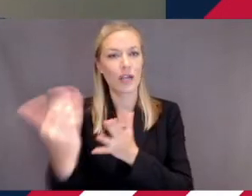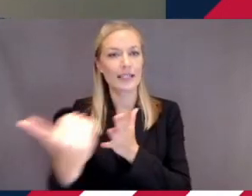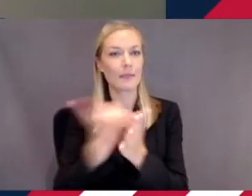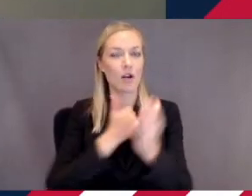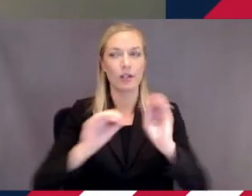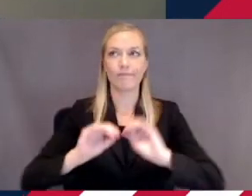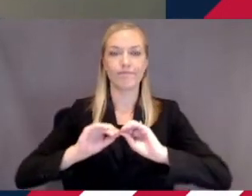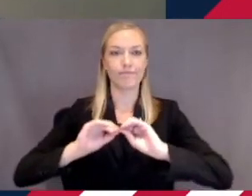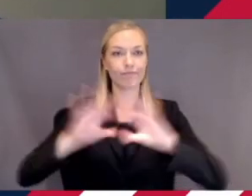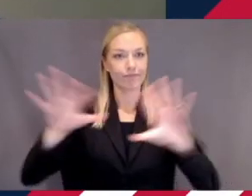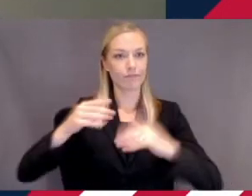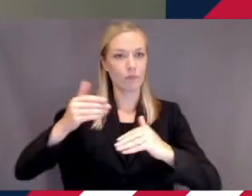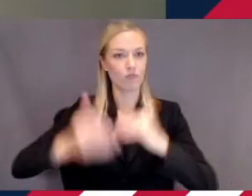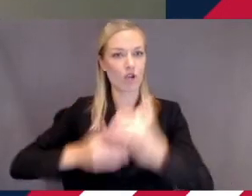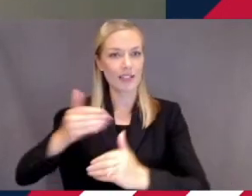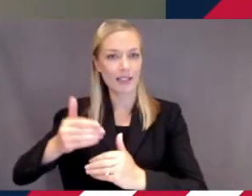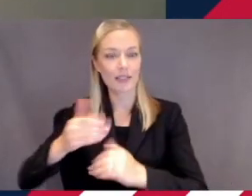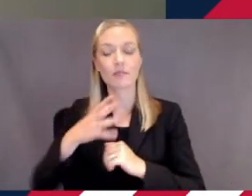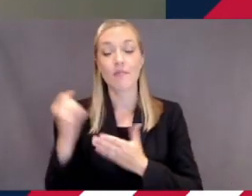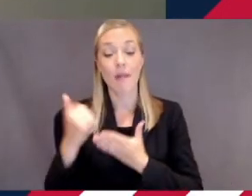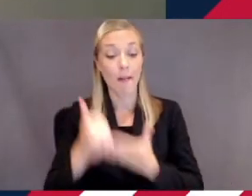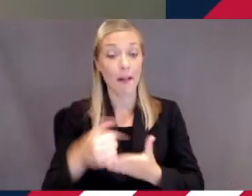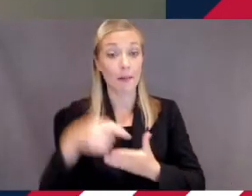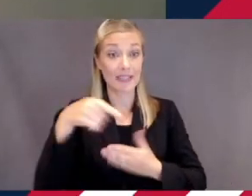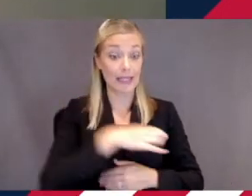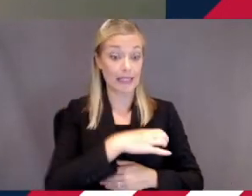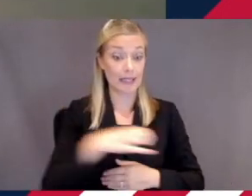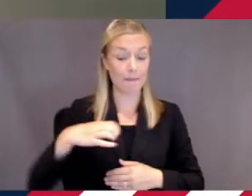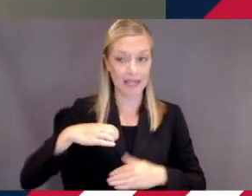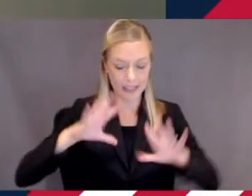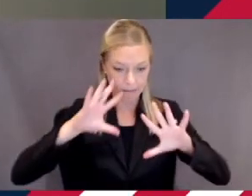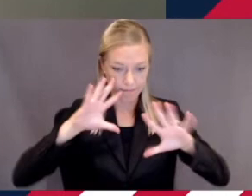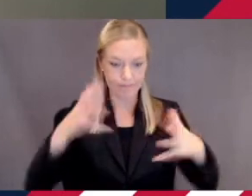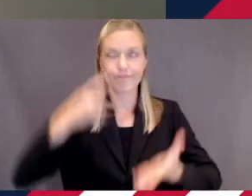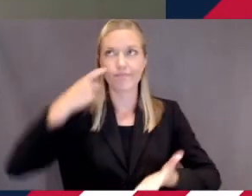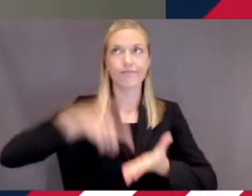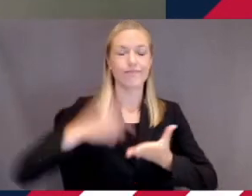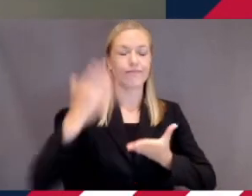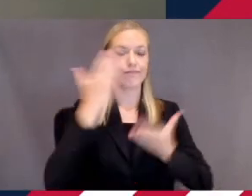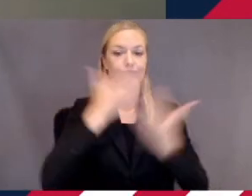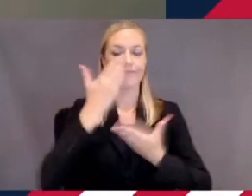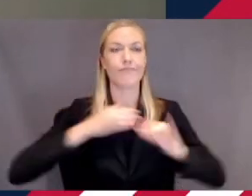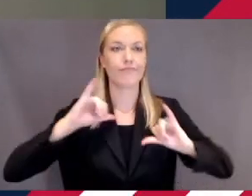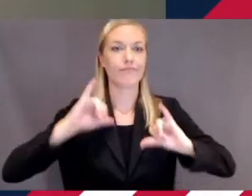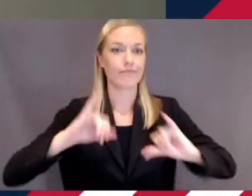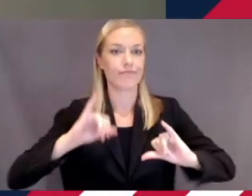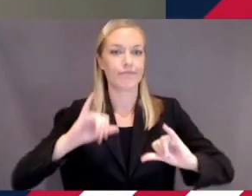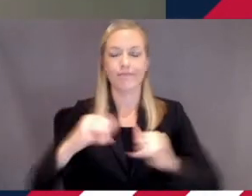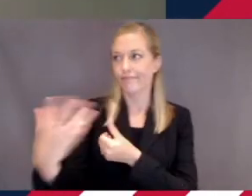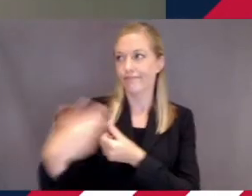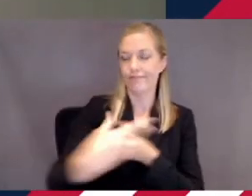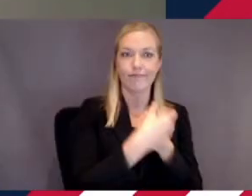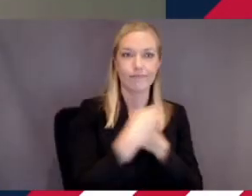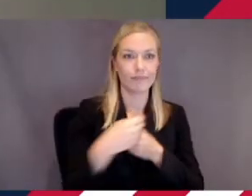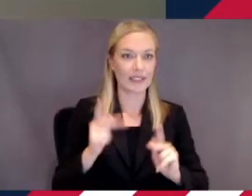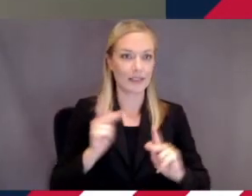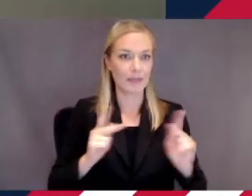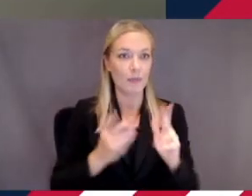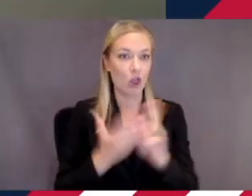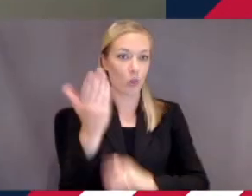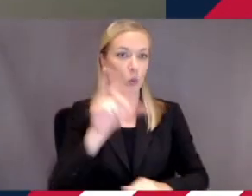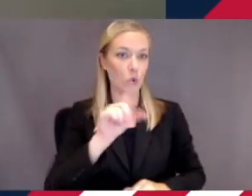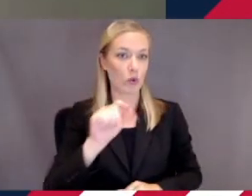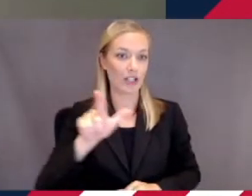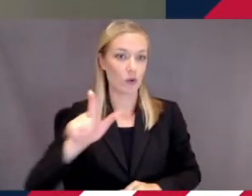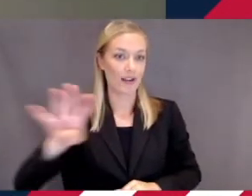to evaluate how those goals might be pursued through the 2024 process. We are